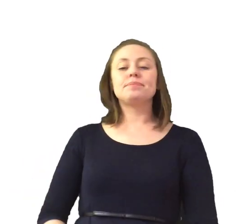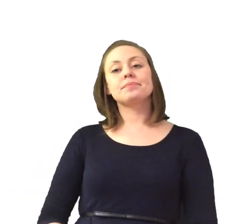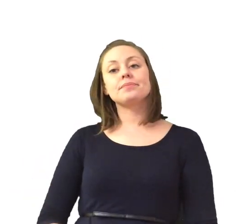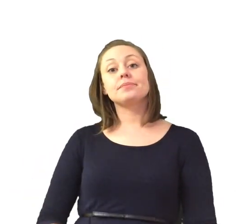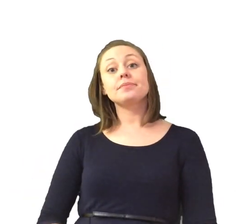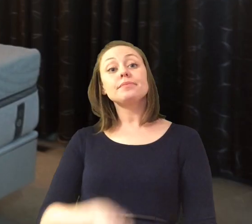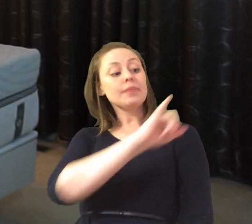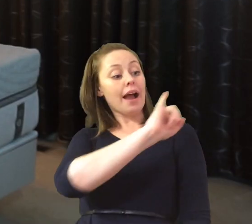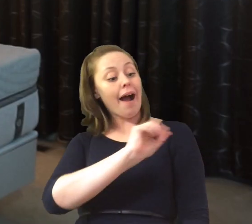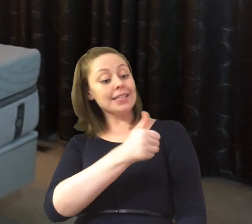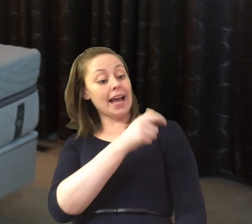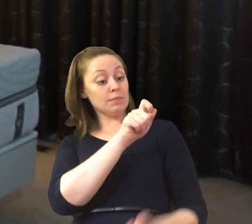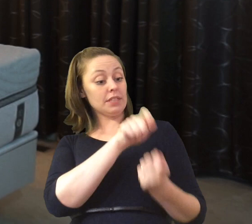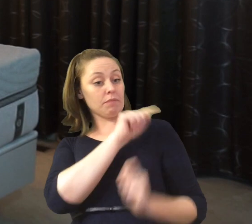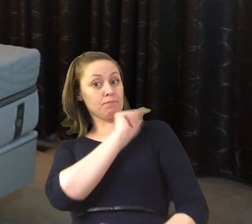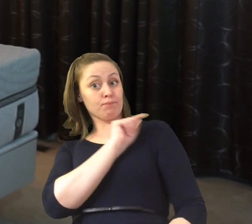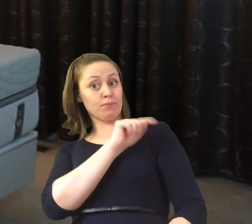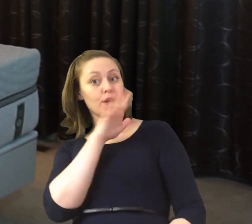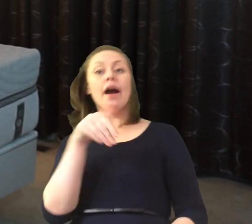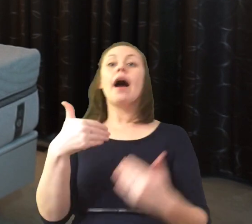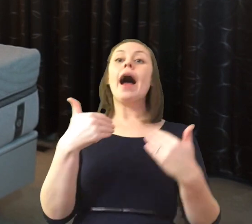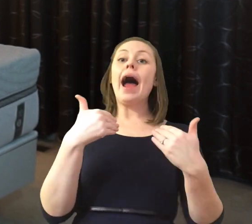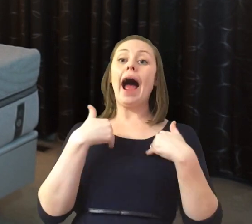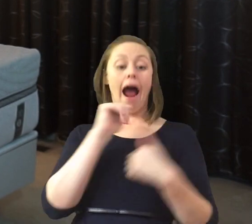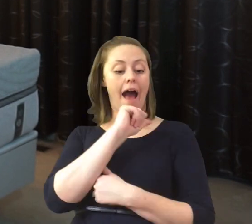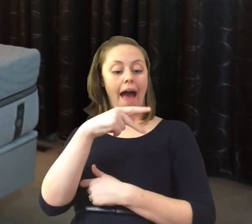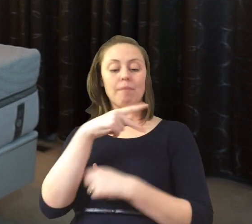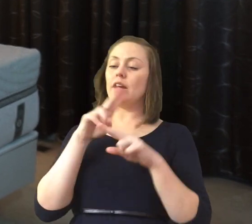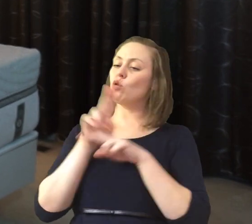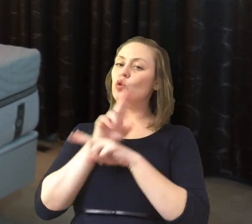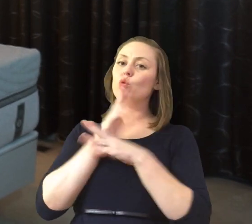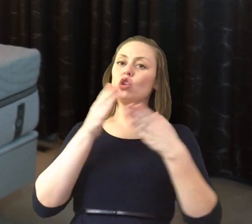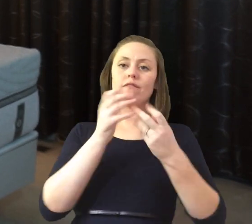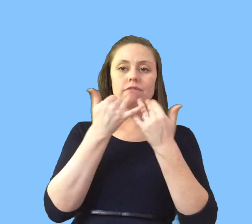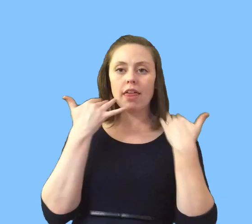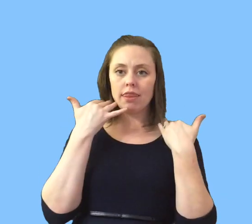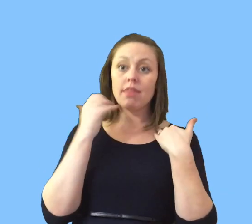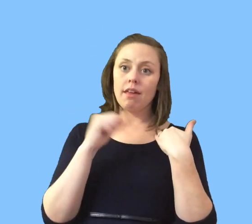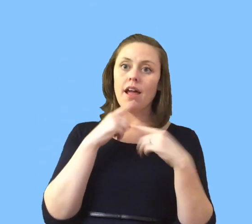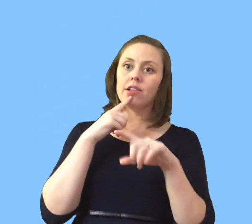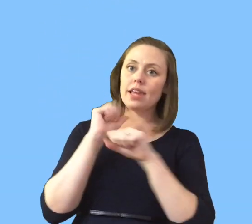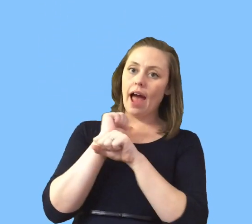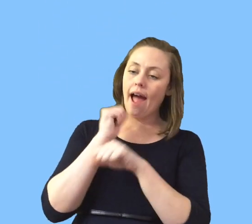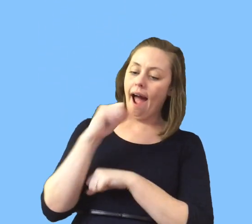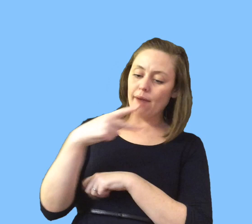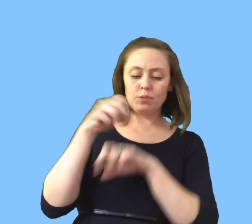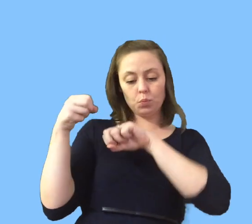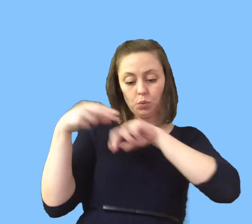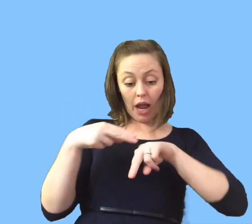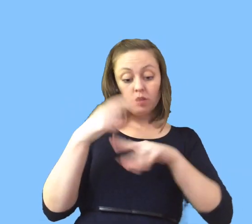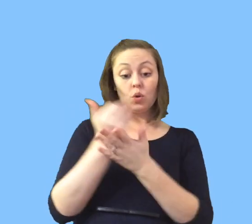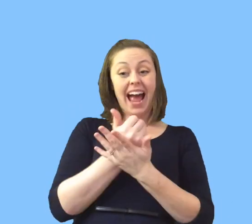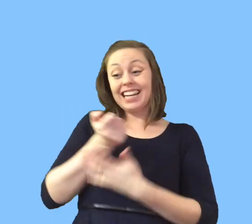things. So the i10 in particular, it has an app, and their app is very user-friendly. The app that you download on your phone,